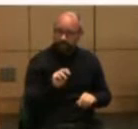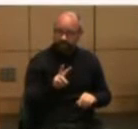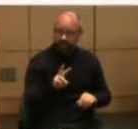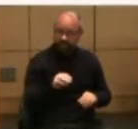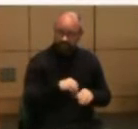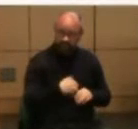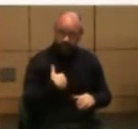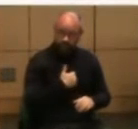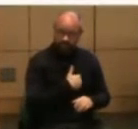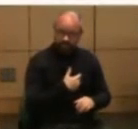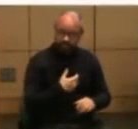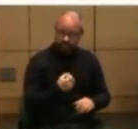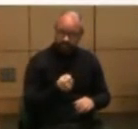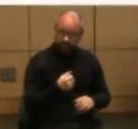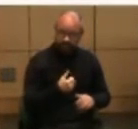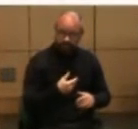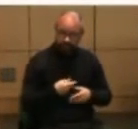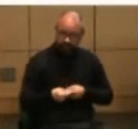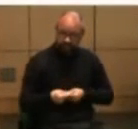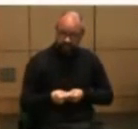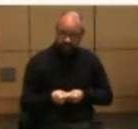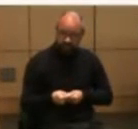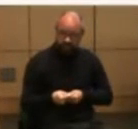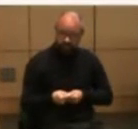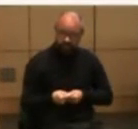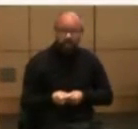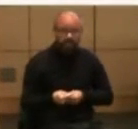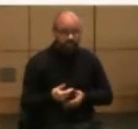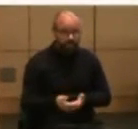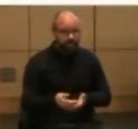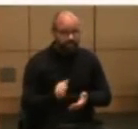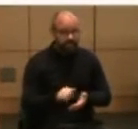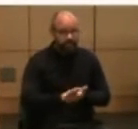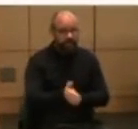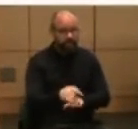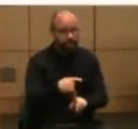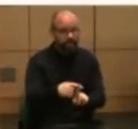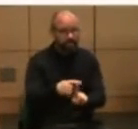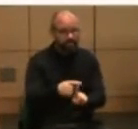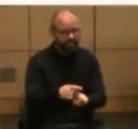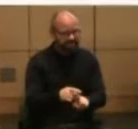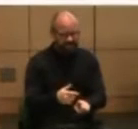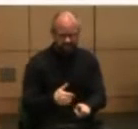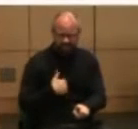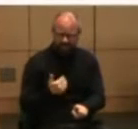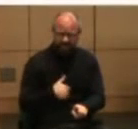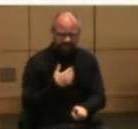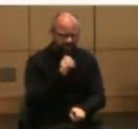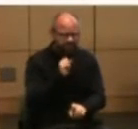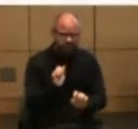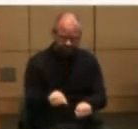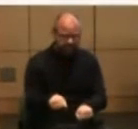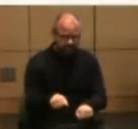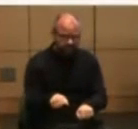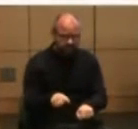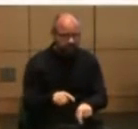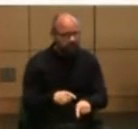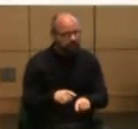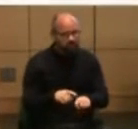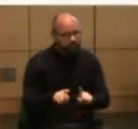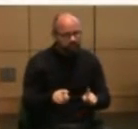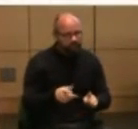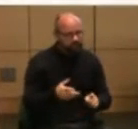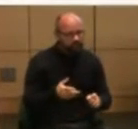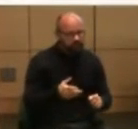their baby, the babies can become positive after birth, even at very young ages. Mm-hmm. And so that's